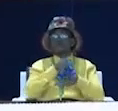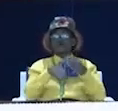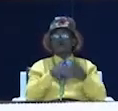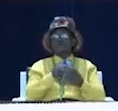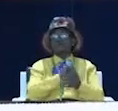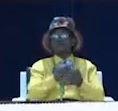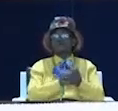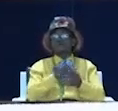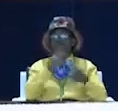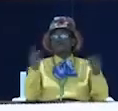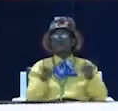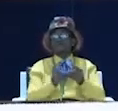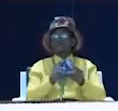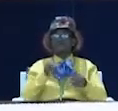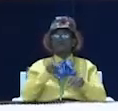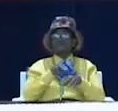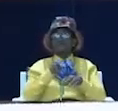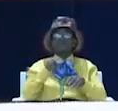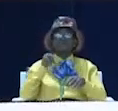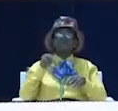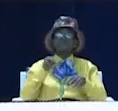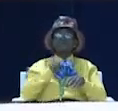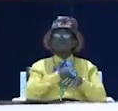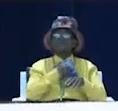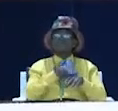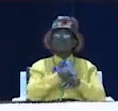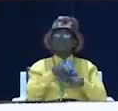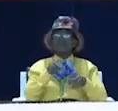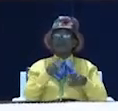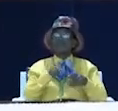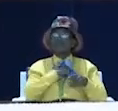them, dedicate the churches,